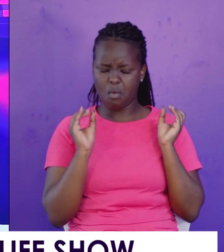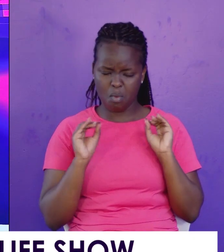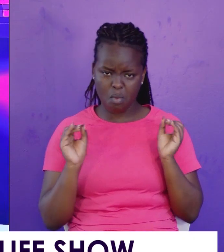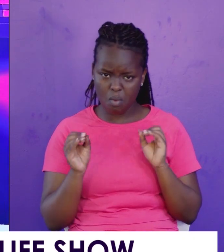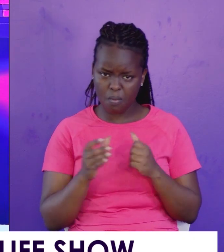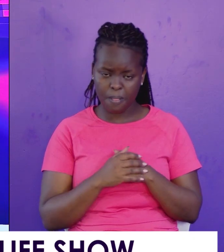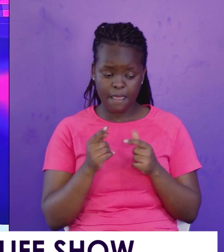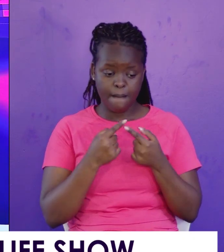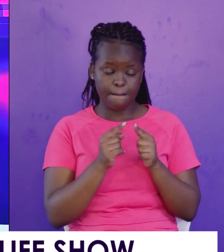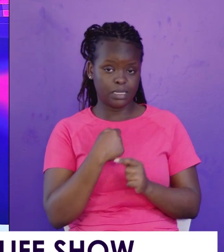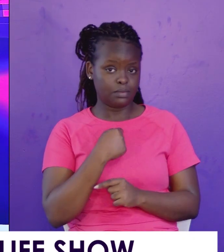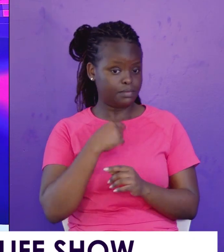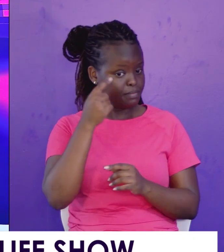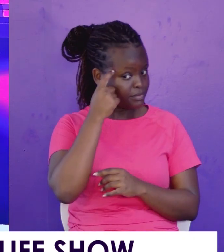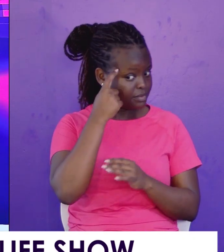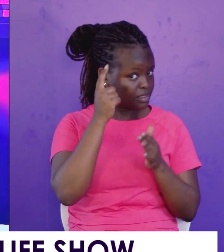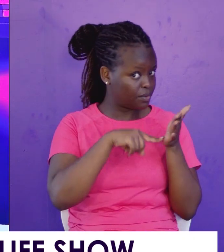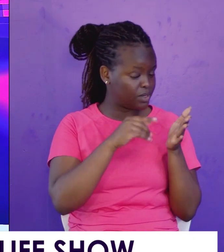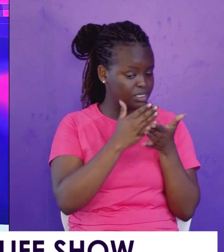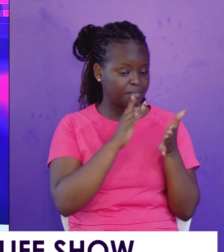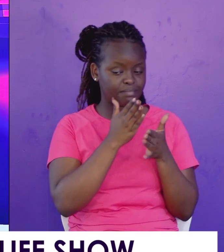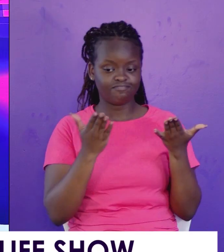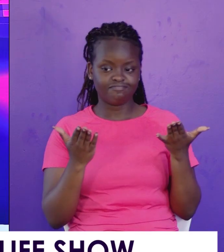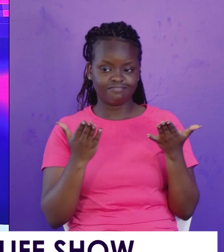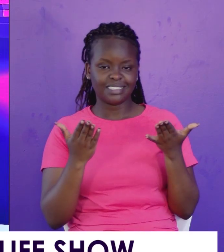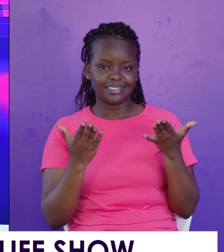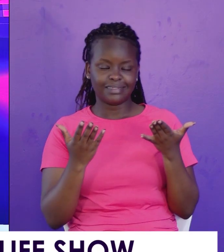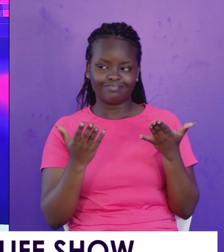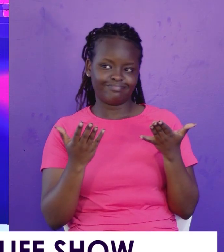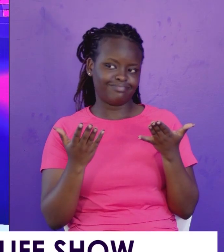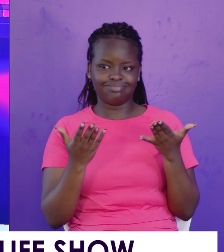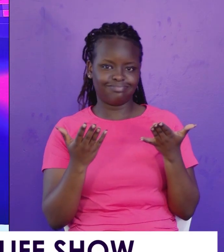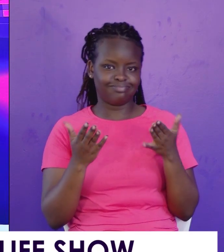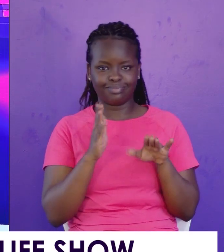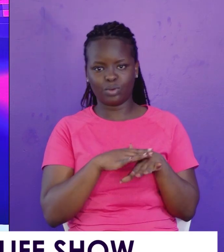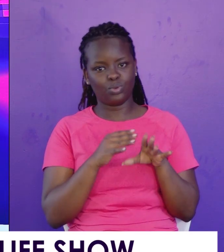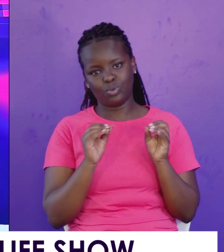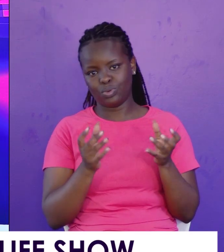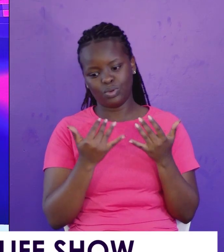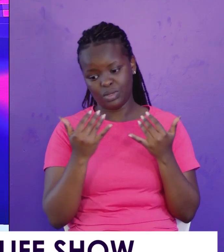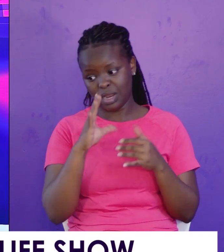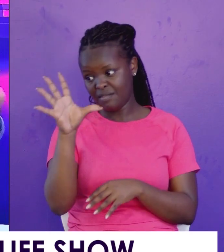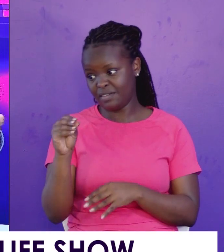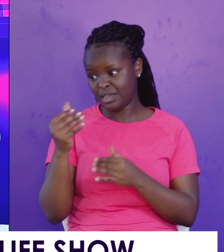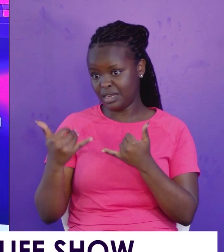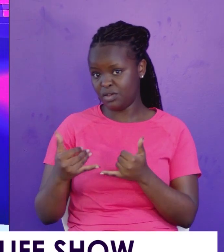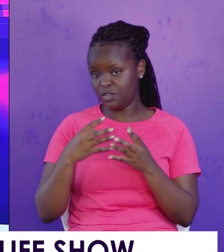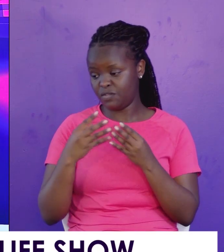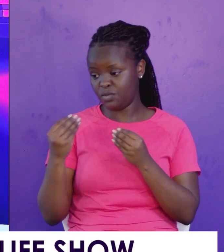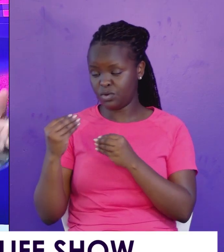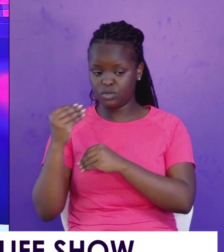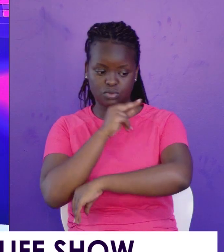But I think some of these things are just blowing it out of proportion sometimes. In Africa now, if you go to Ghana, if you go